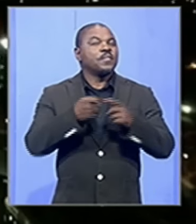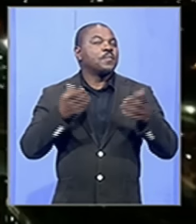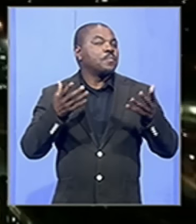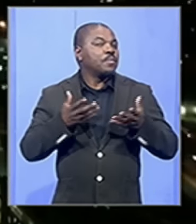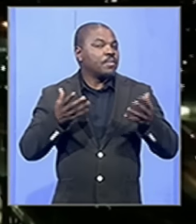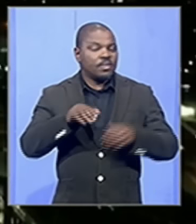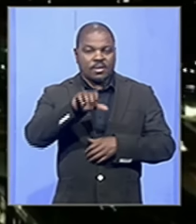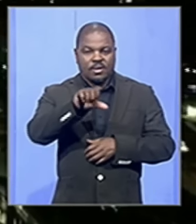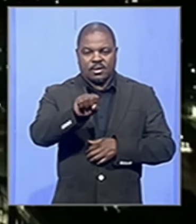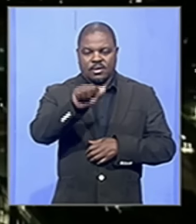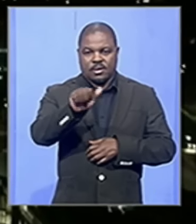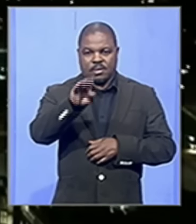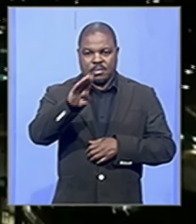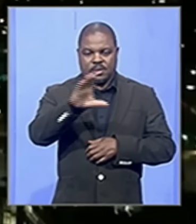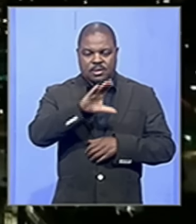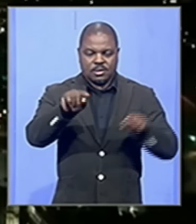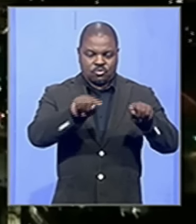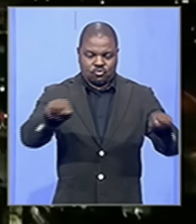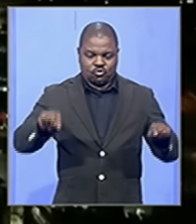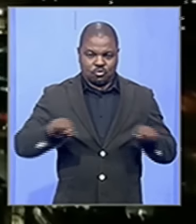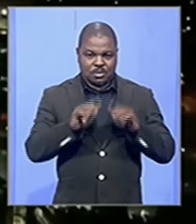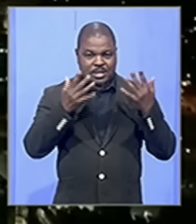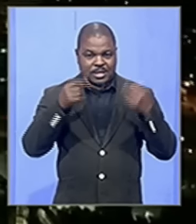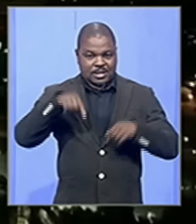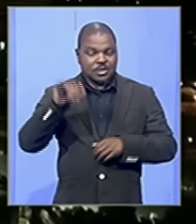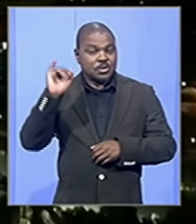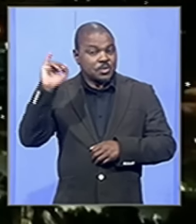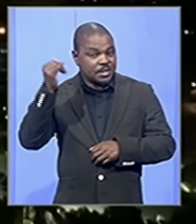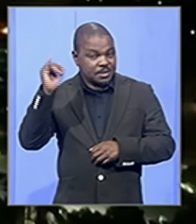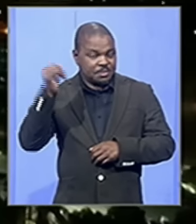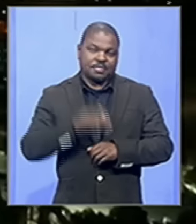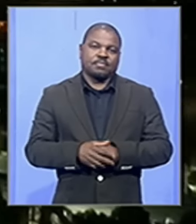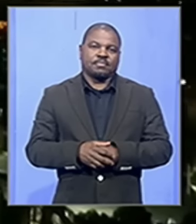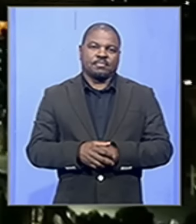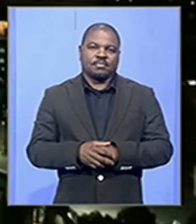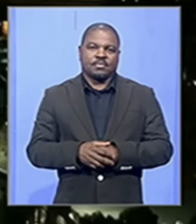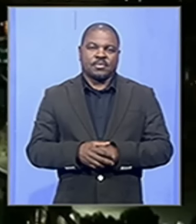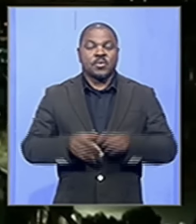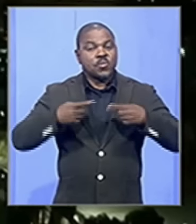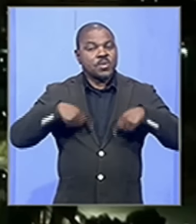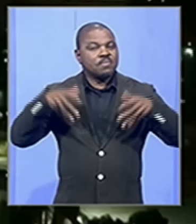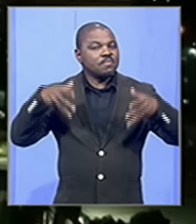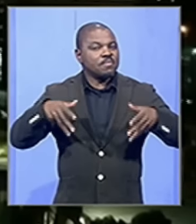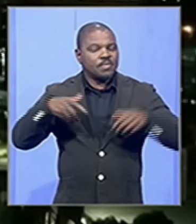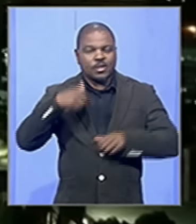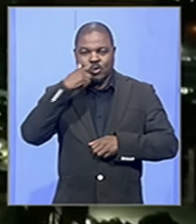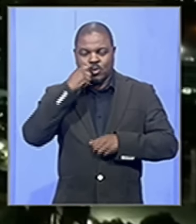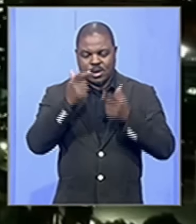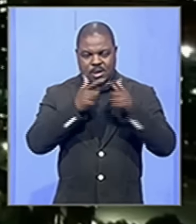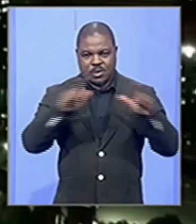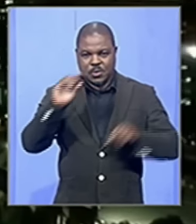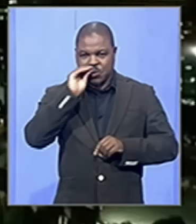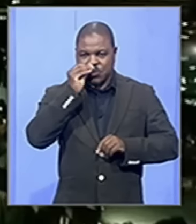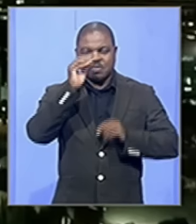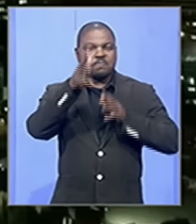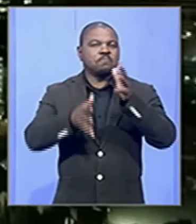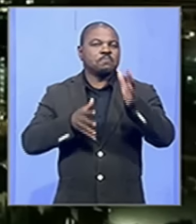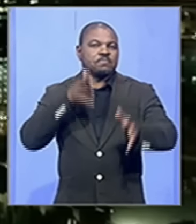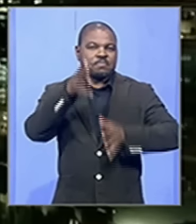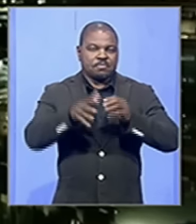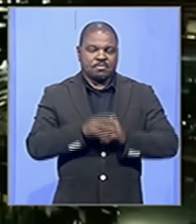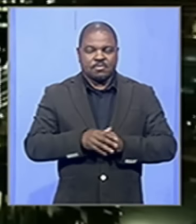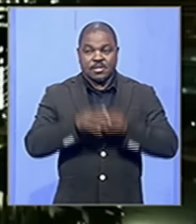Katlamalalo go tswa mo SABC Studio 10 Auckland Park Johannesburg re go tlisetsa kgaso ya dikgang tsa Setswana